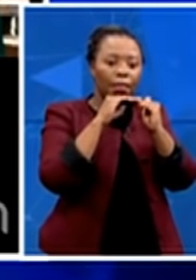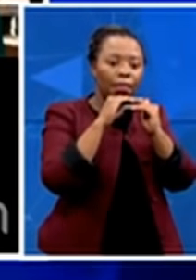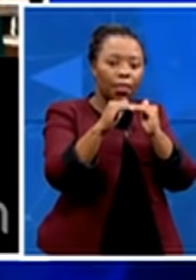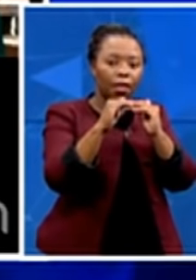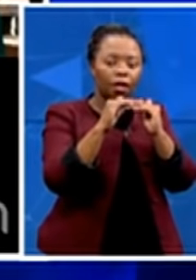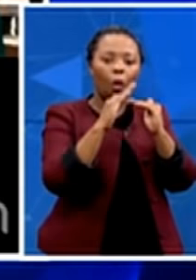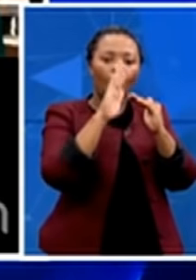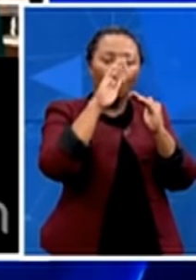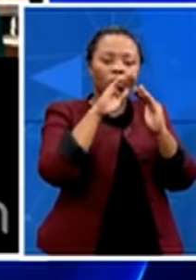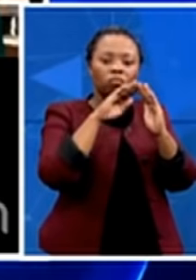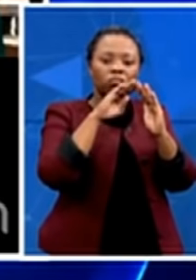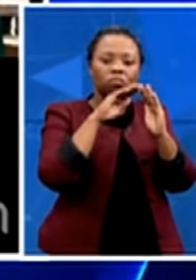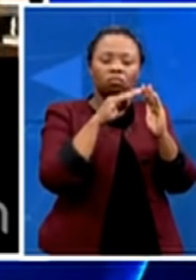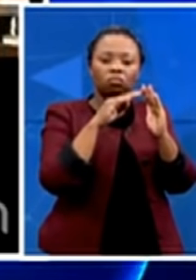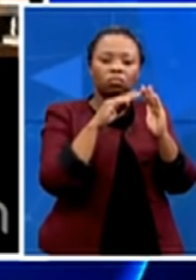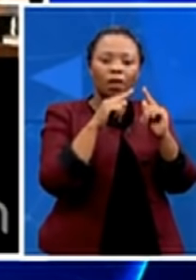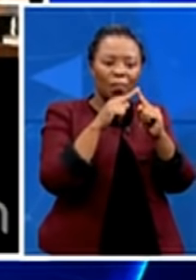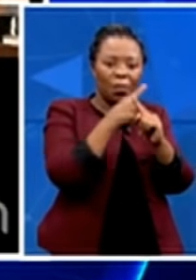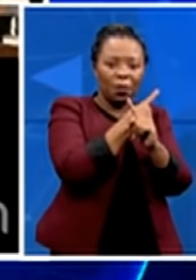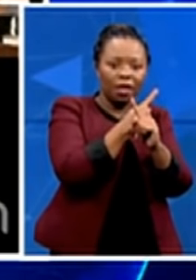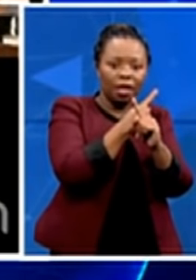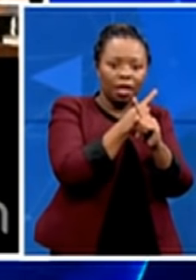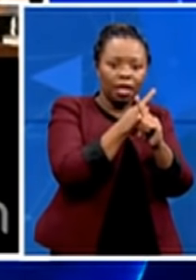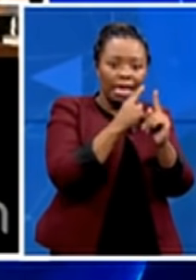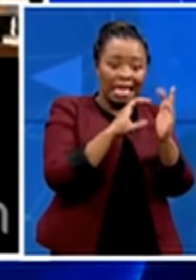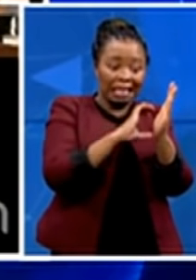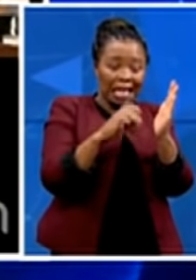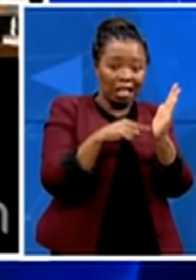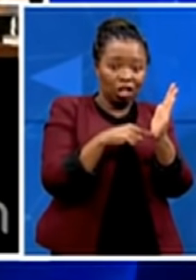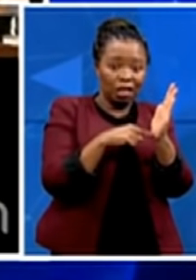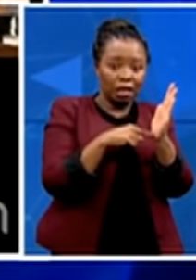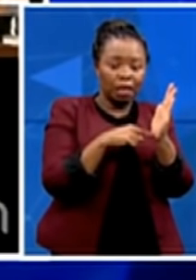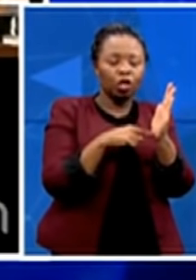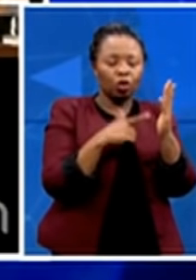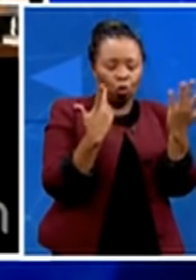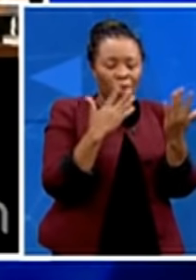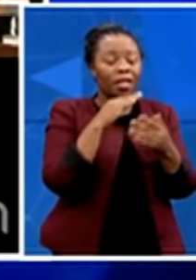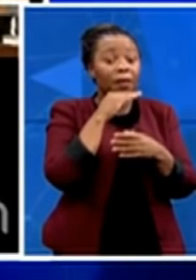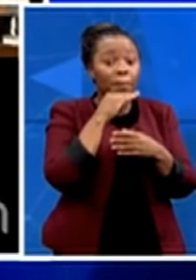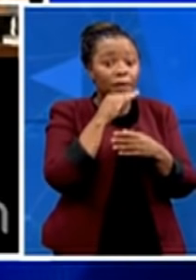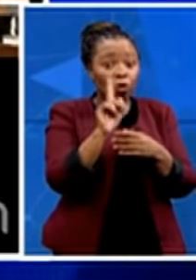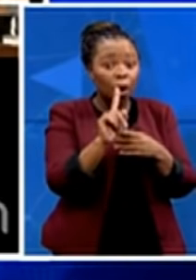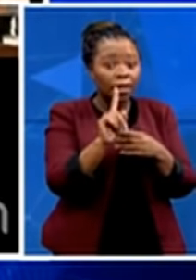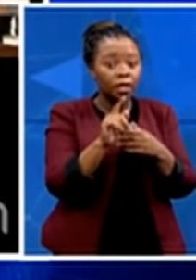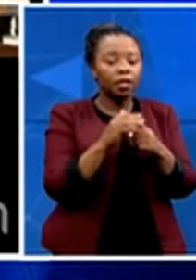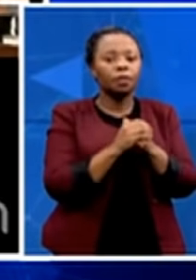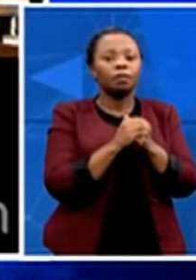sections, then we are in the world where Rule 42, Section 38, and